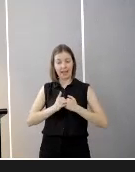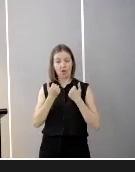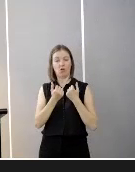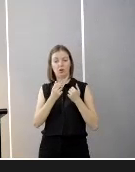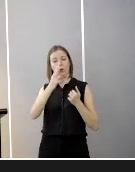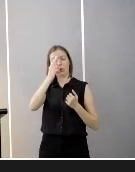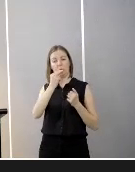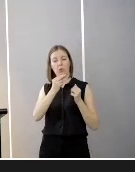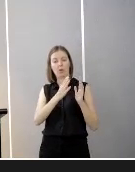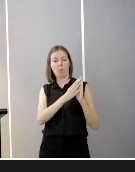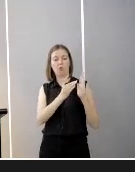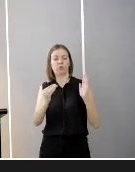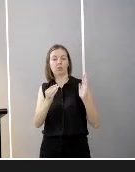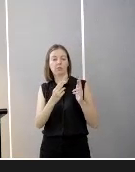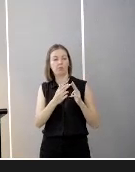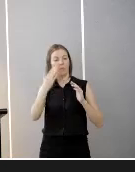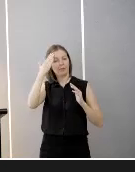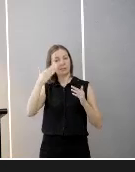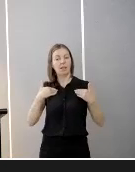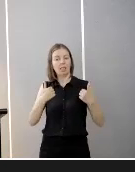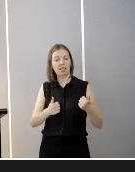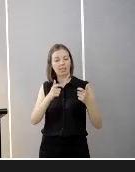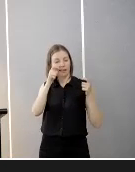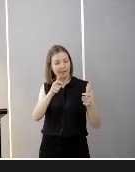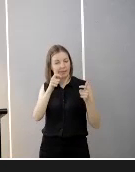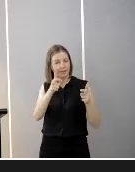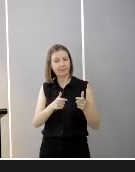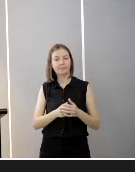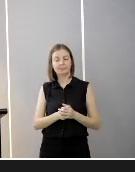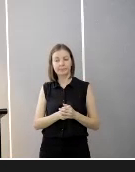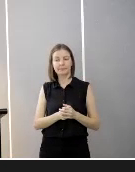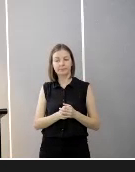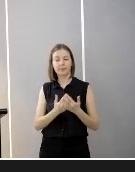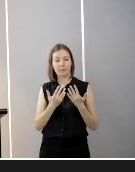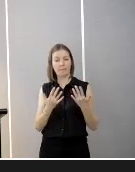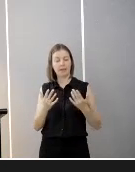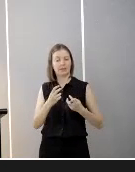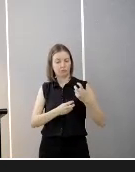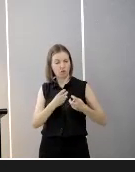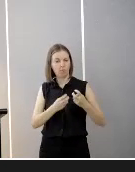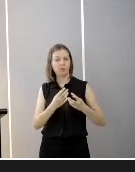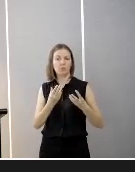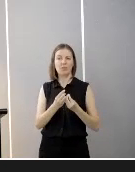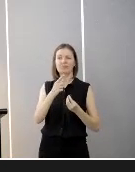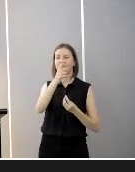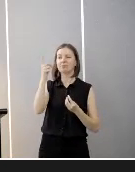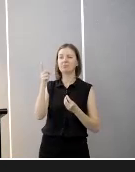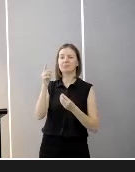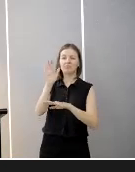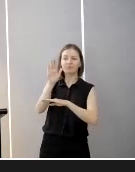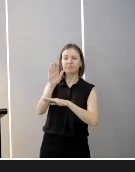model of mental health care. And there are many problems with the way that international